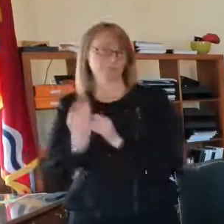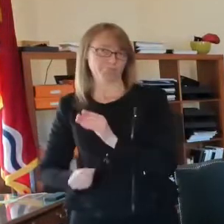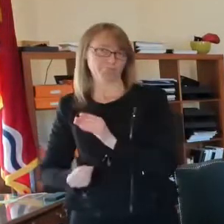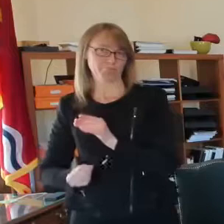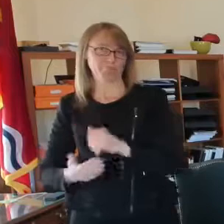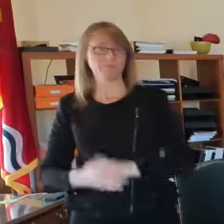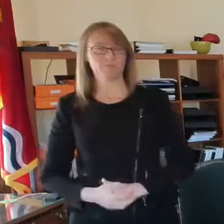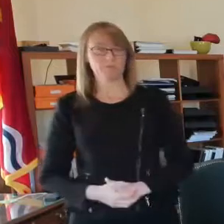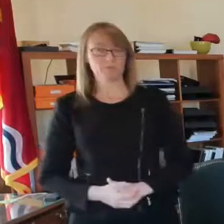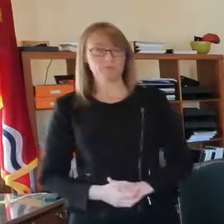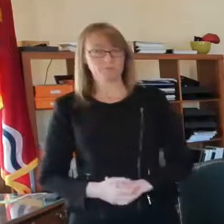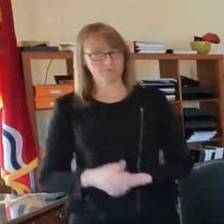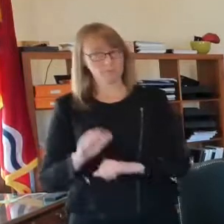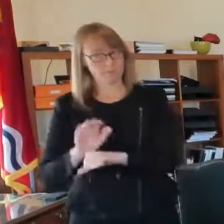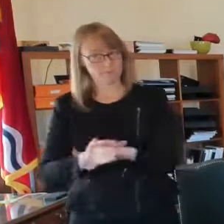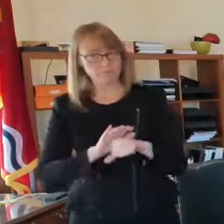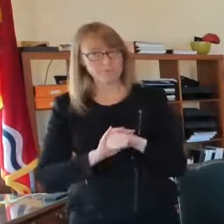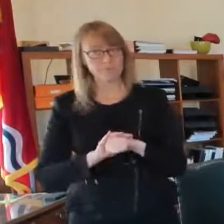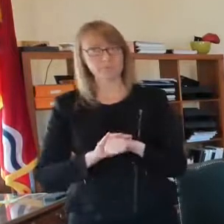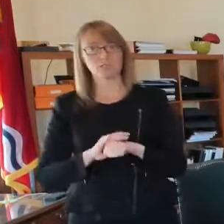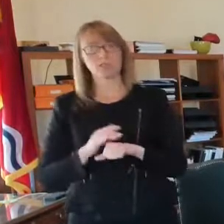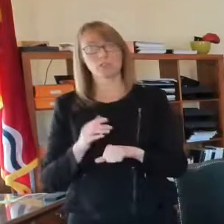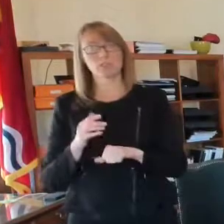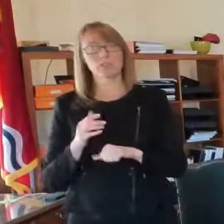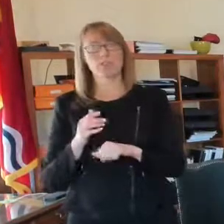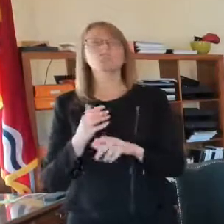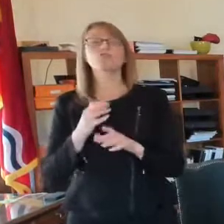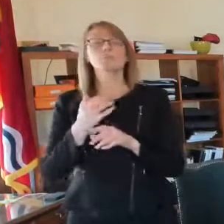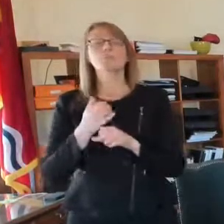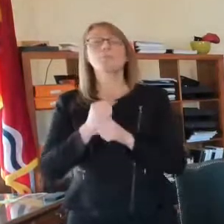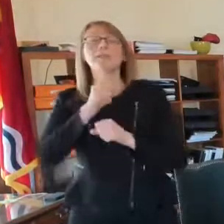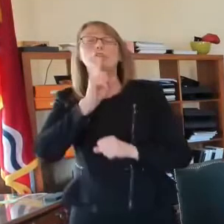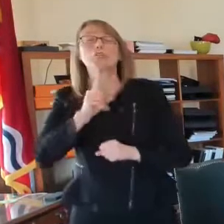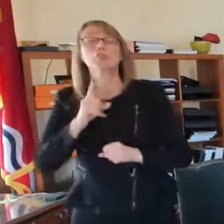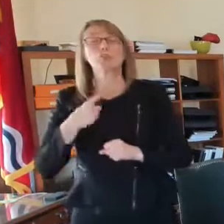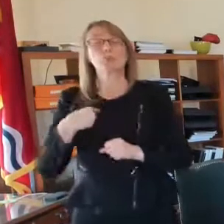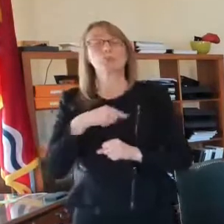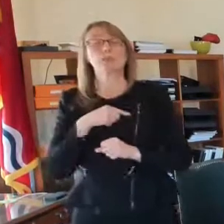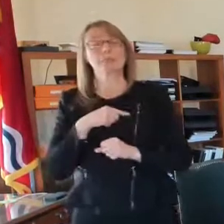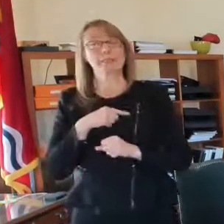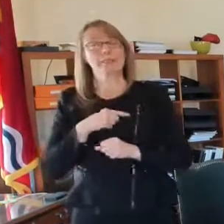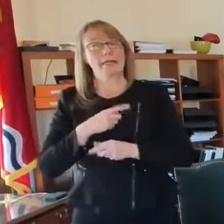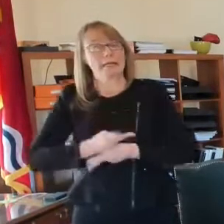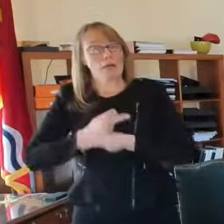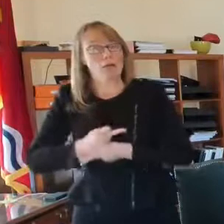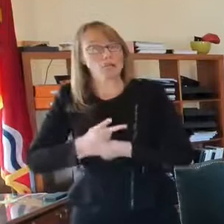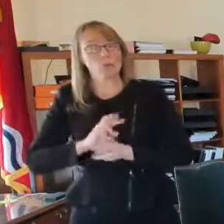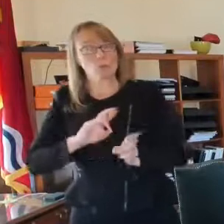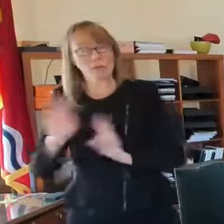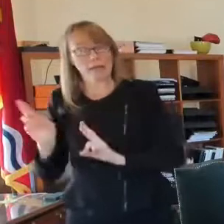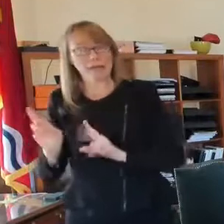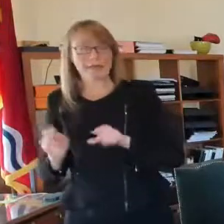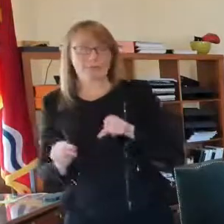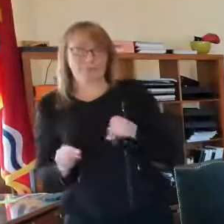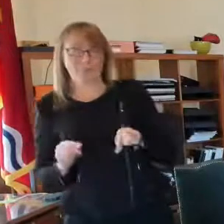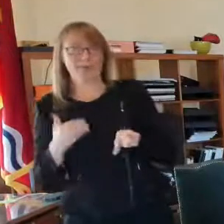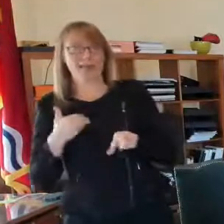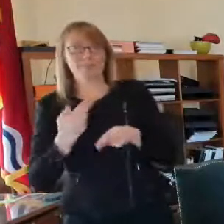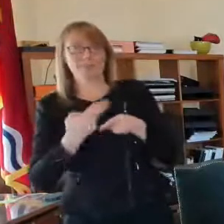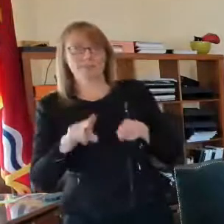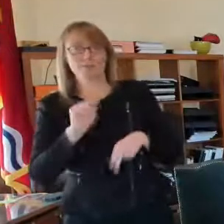But out of an abundance of caution, we did set up a temporary morgue that would hold 50 people. And hopefully we don't need